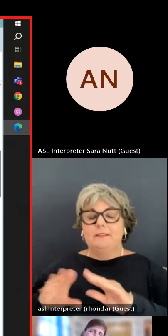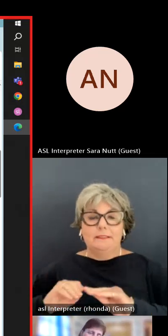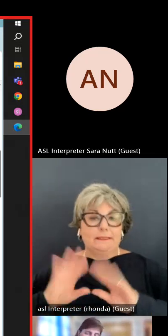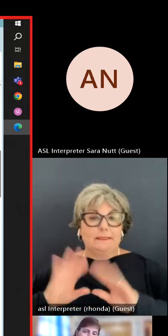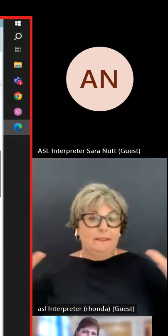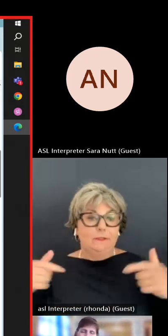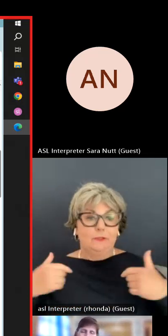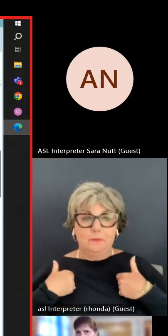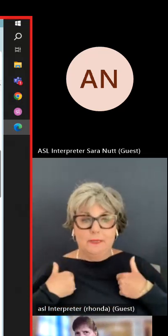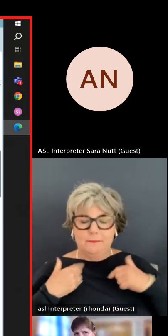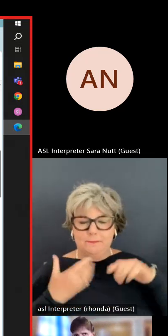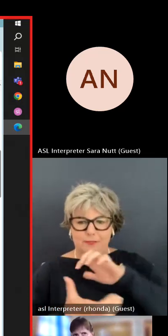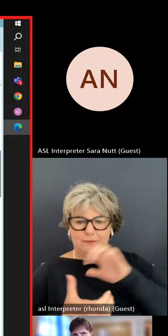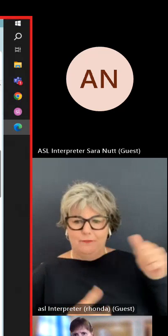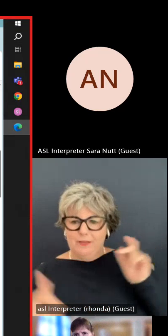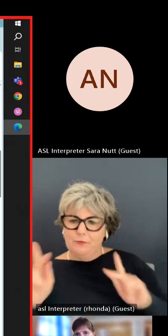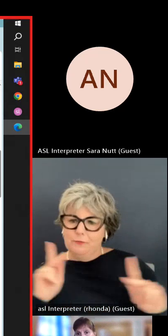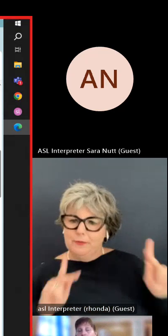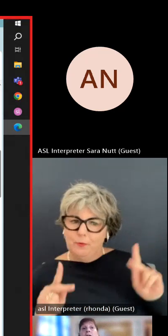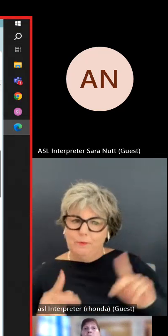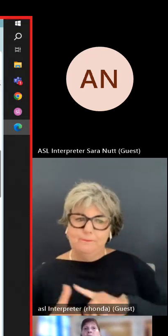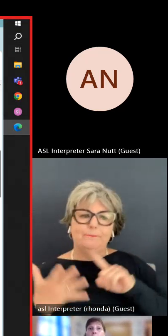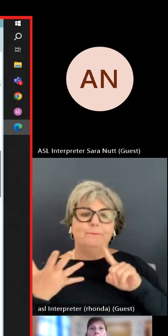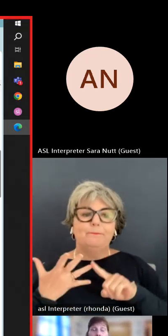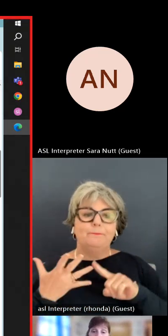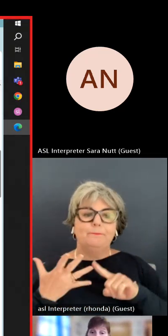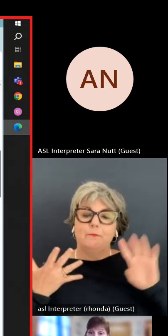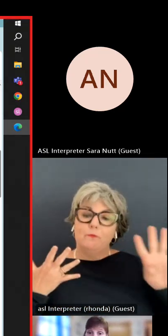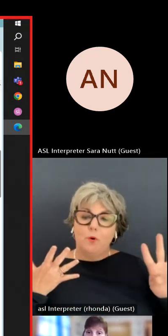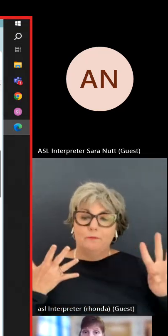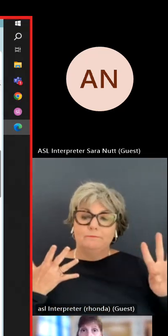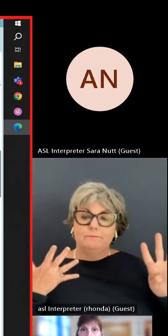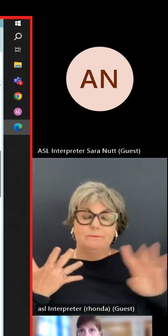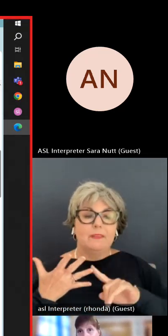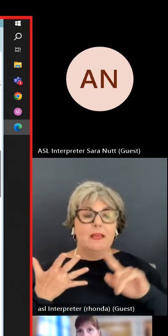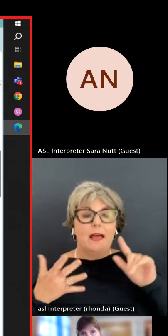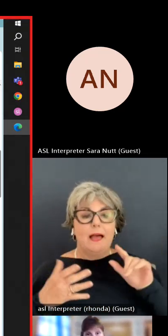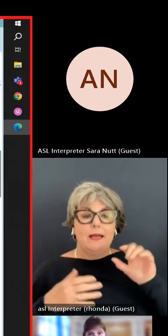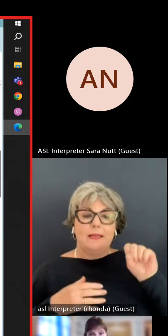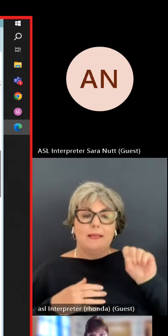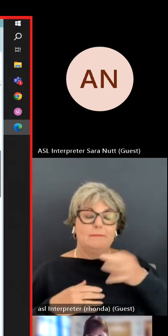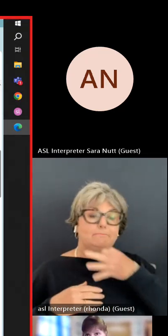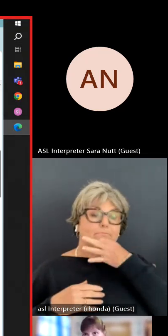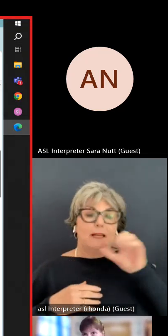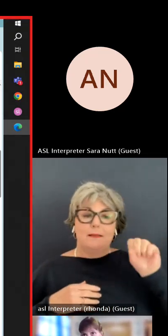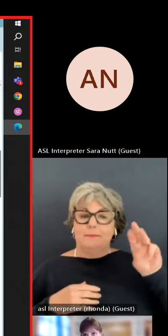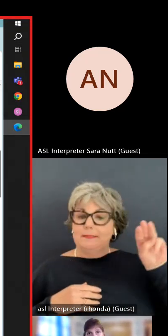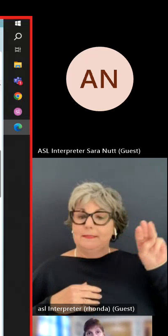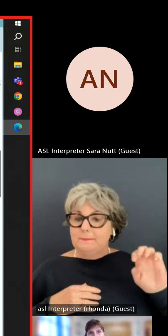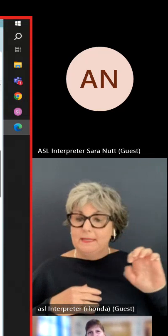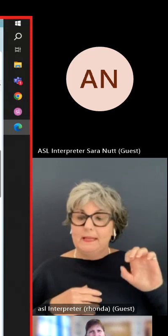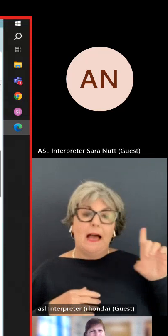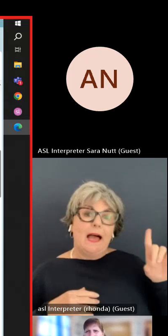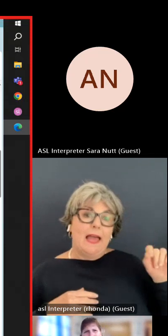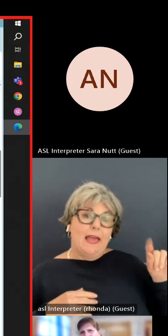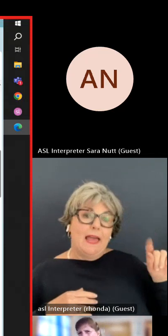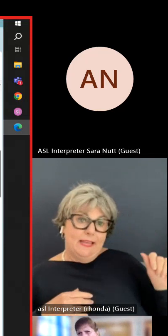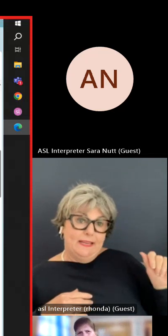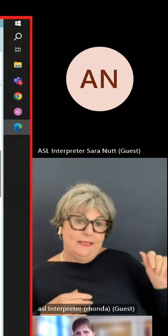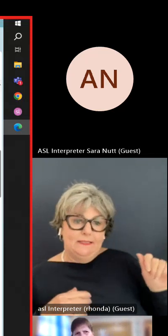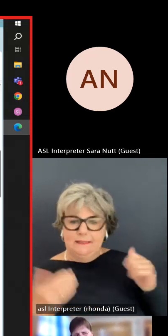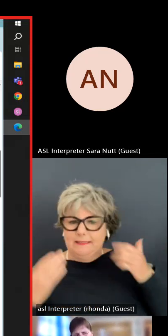to me, but confusing to others. Number four, I am a subject matter expert. I have data. I don't